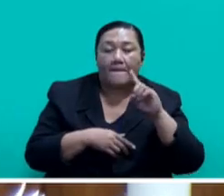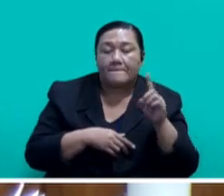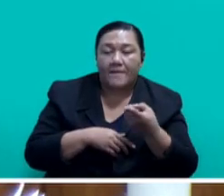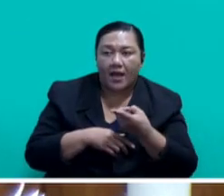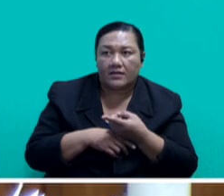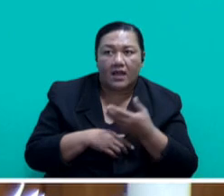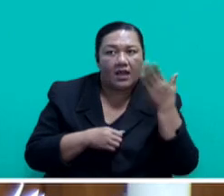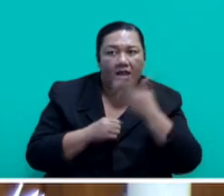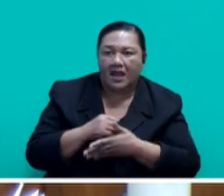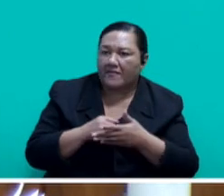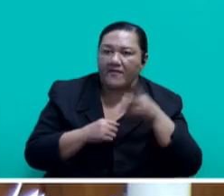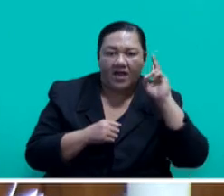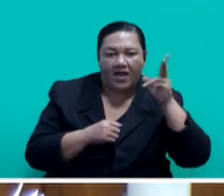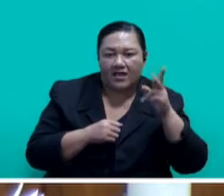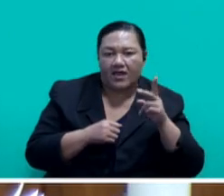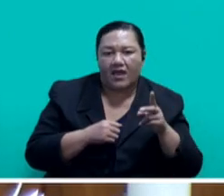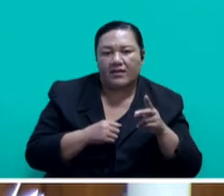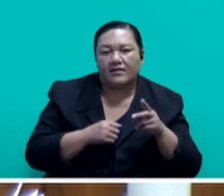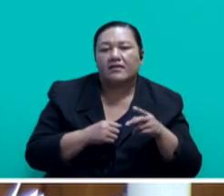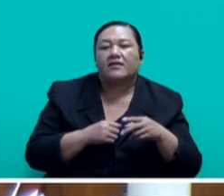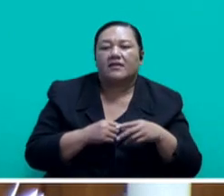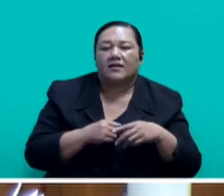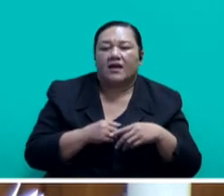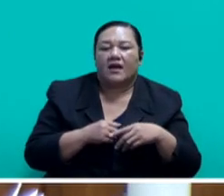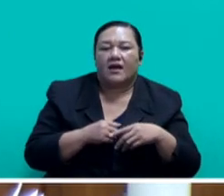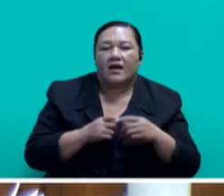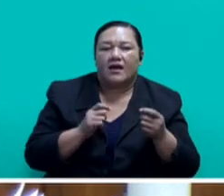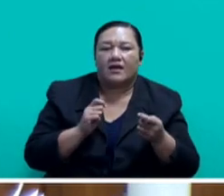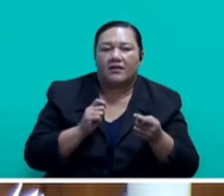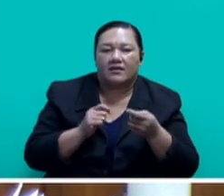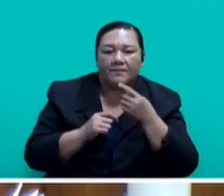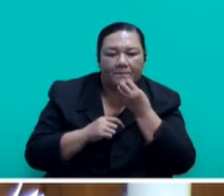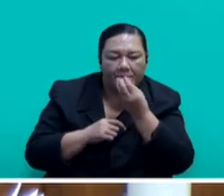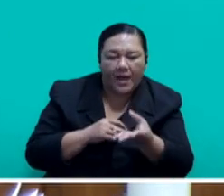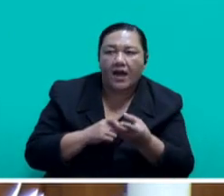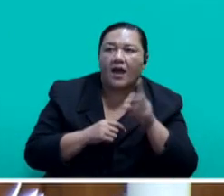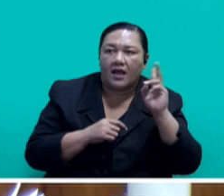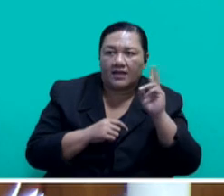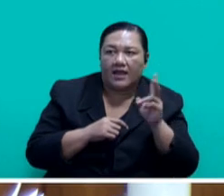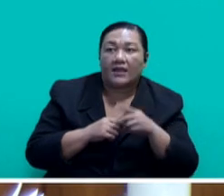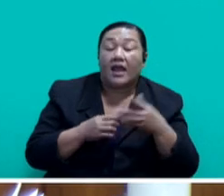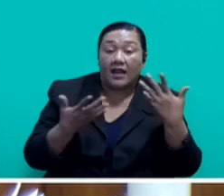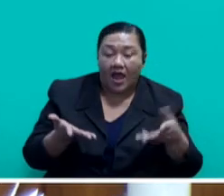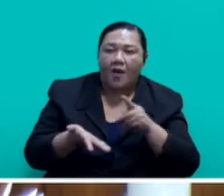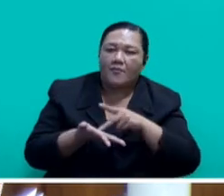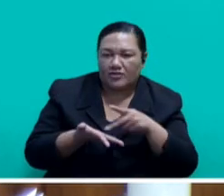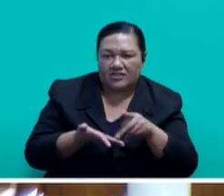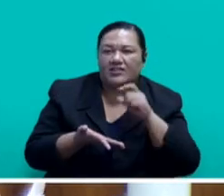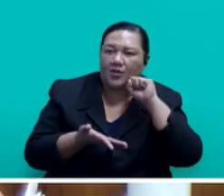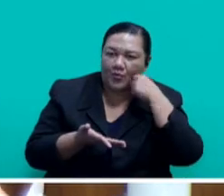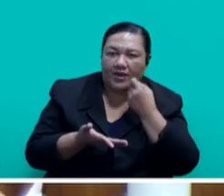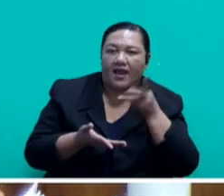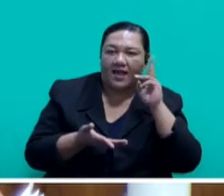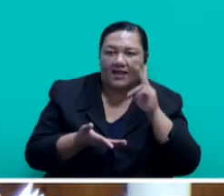So now, the Honourable Minister has assured me that those positions are coming back. There's nothing much to do. All those